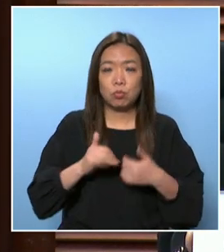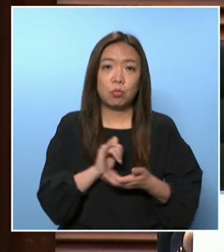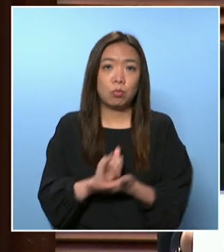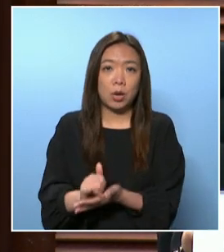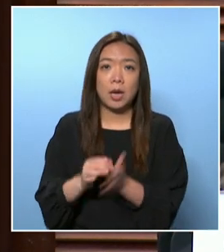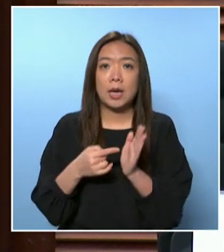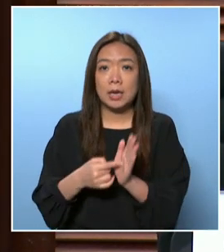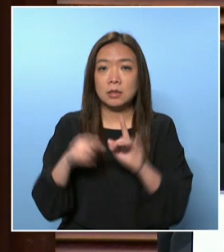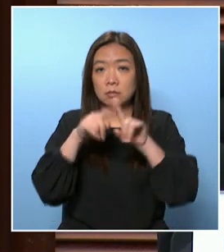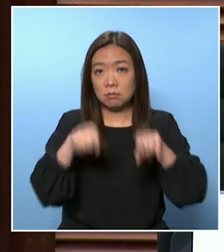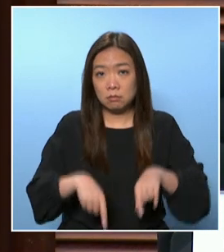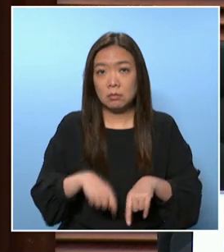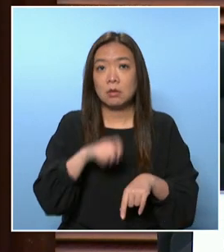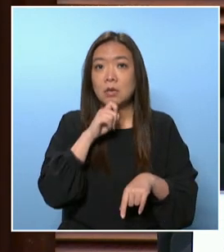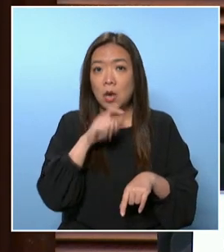made